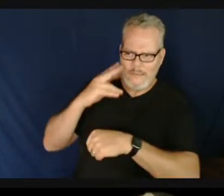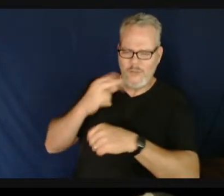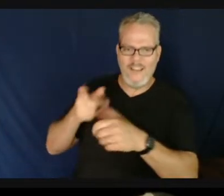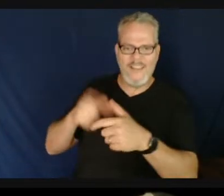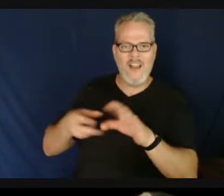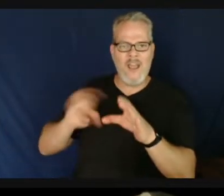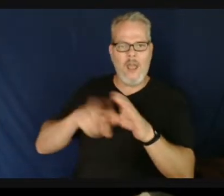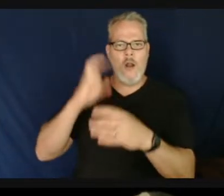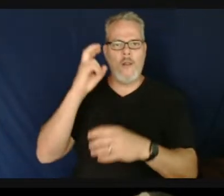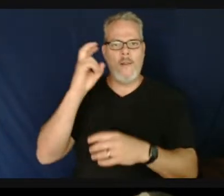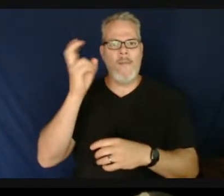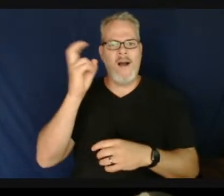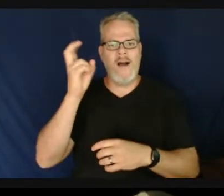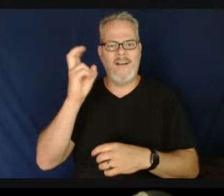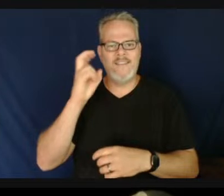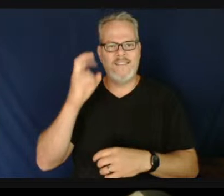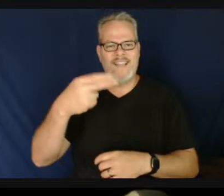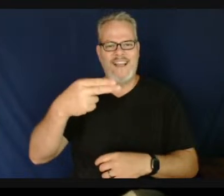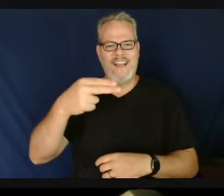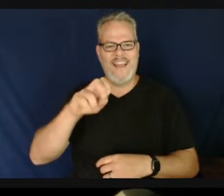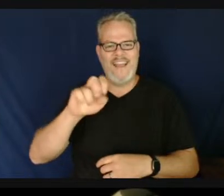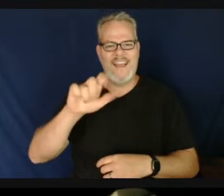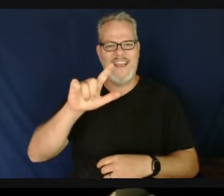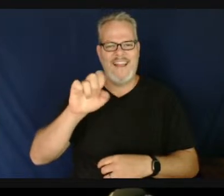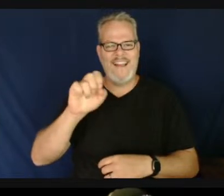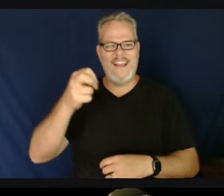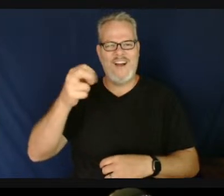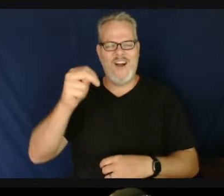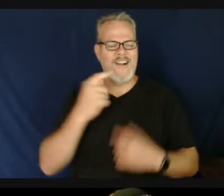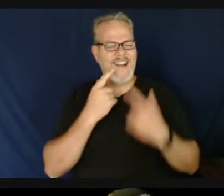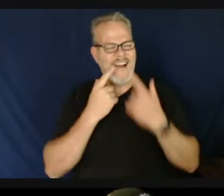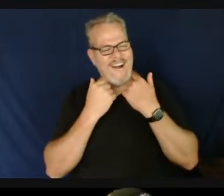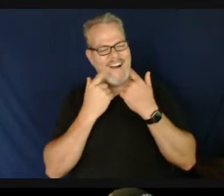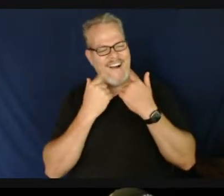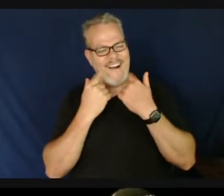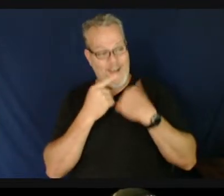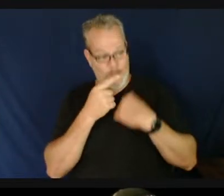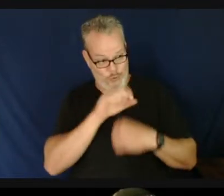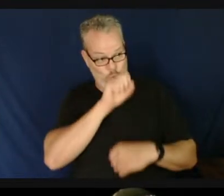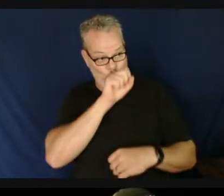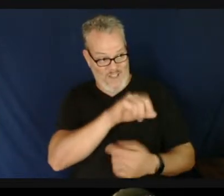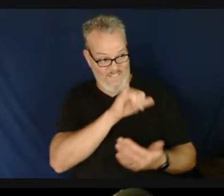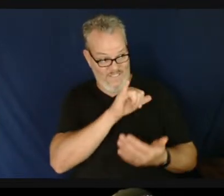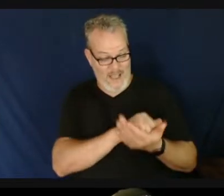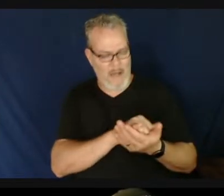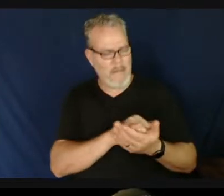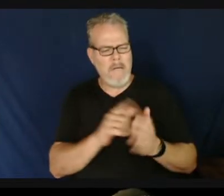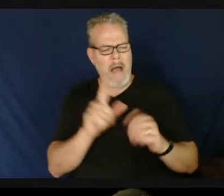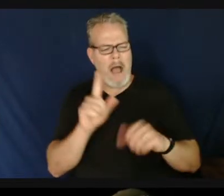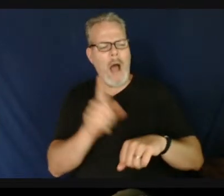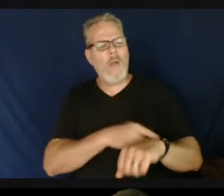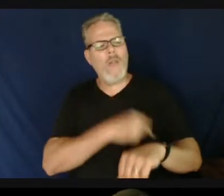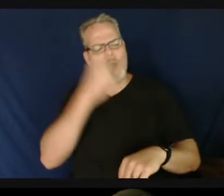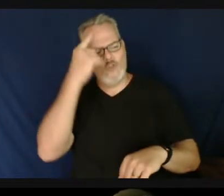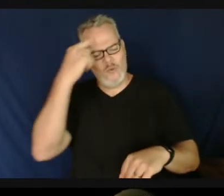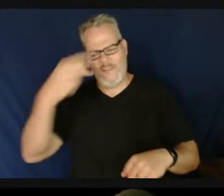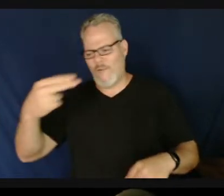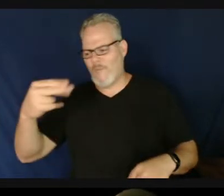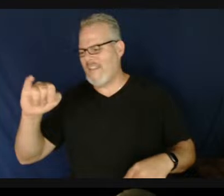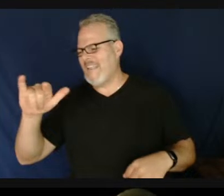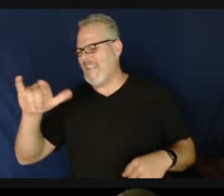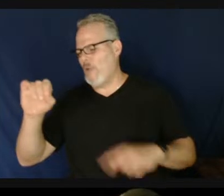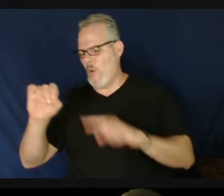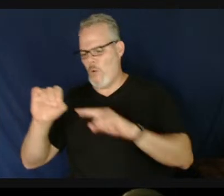there. Oh, you would love that. How long do you think it takes to get from Hilo to the